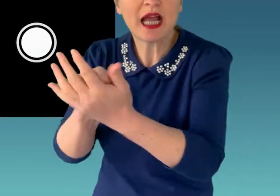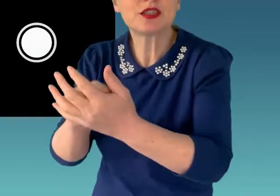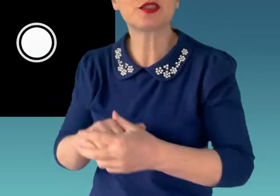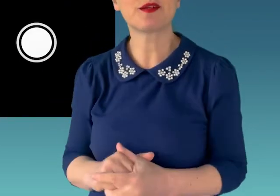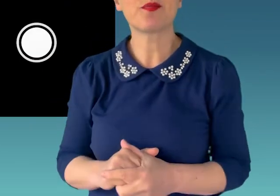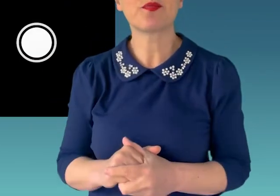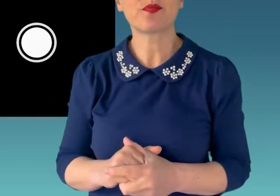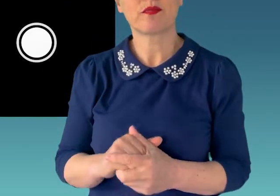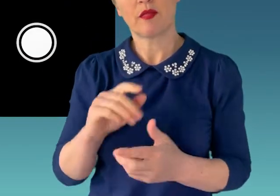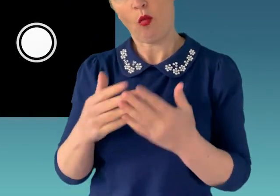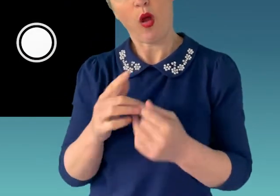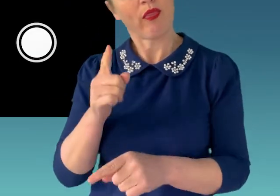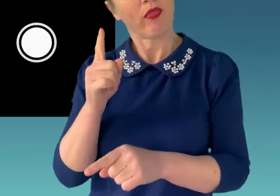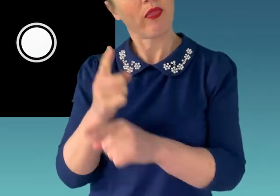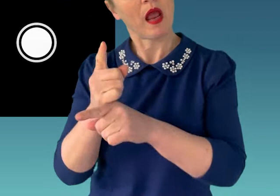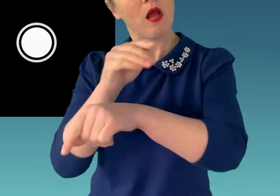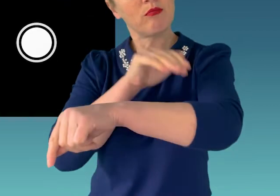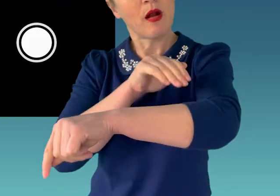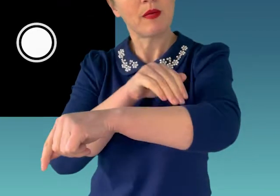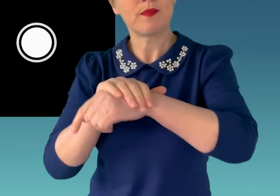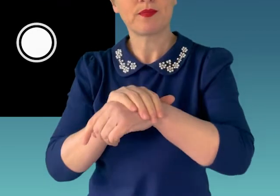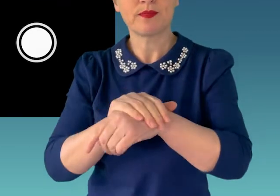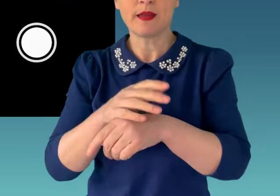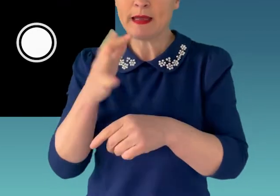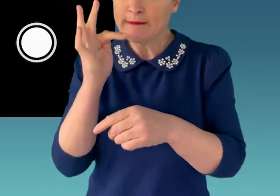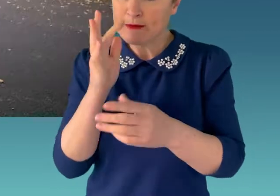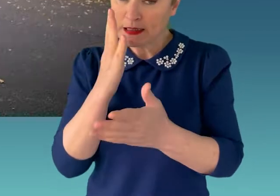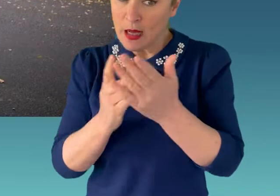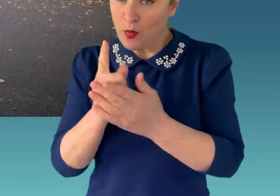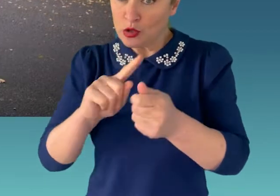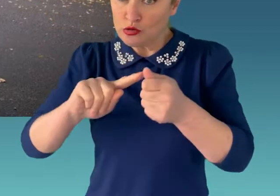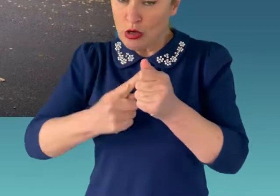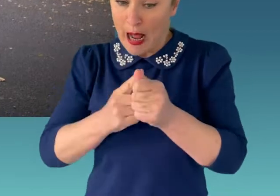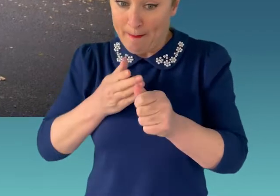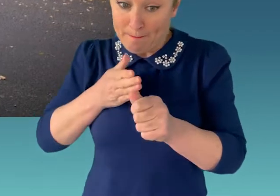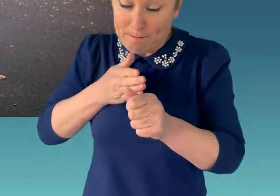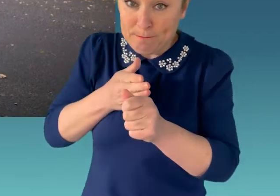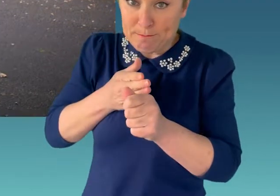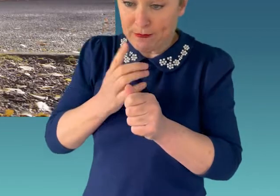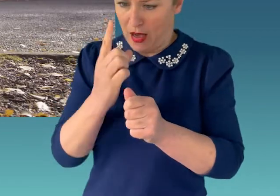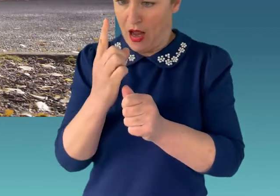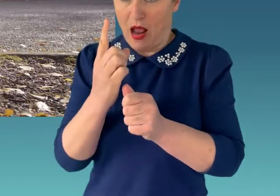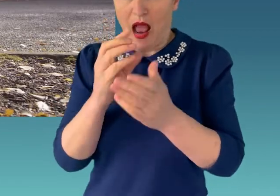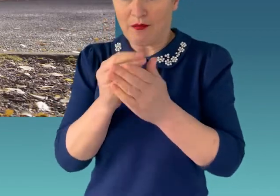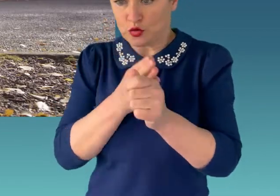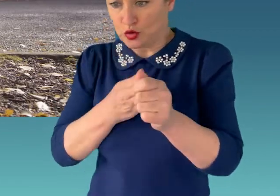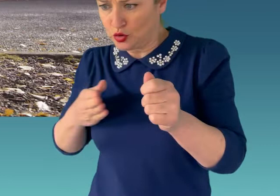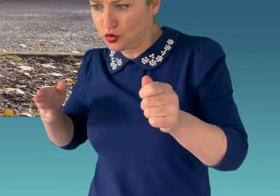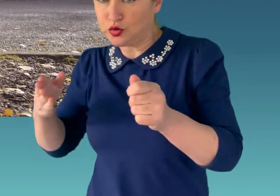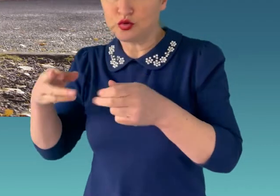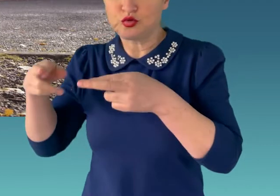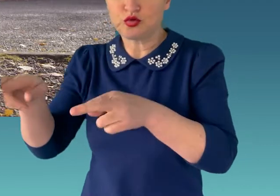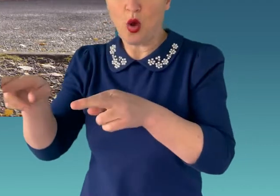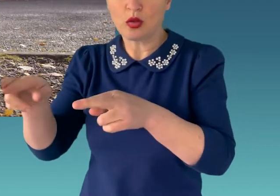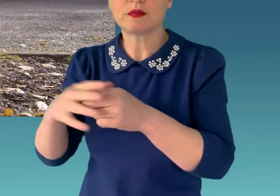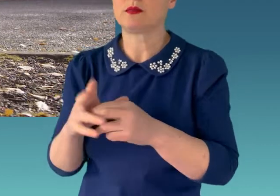What are the issues here? So if a buggy is trying to get past, they have to go into the road. No, we're not